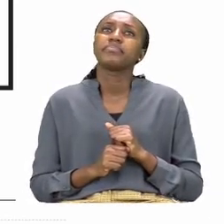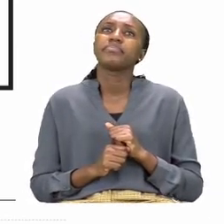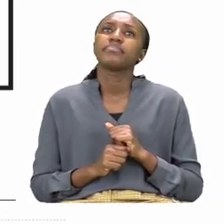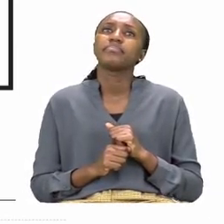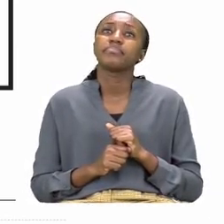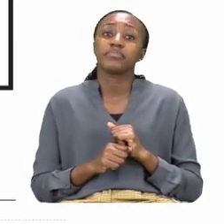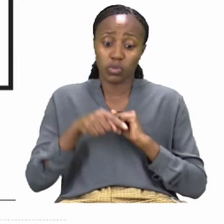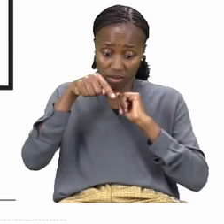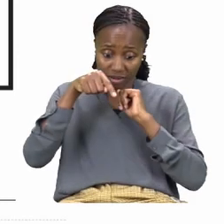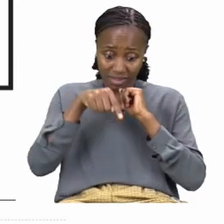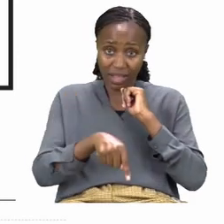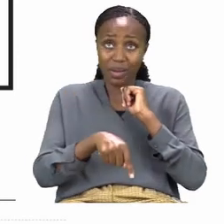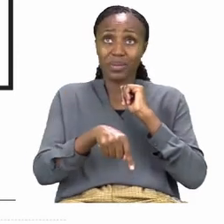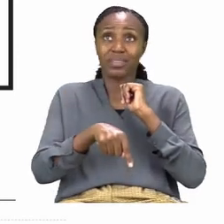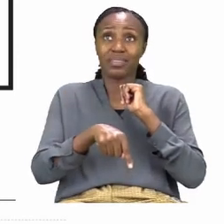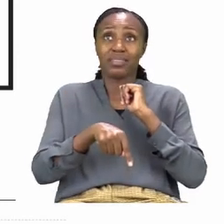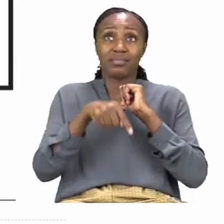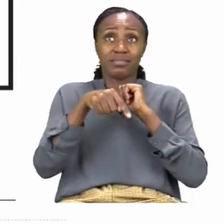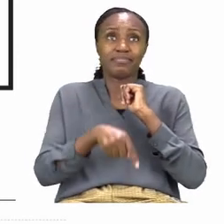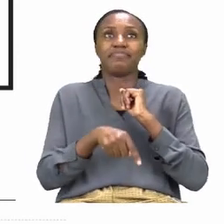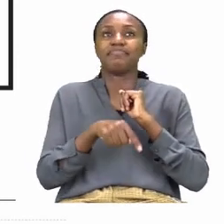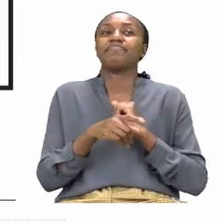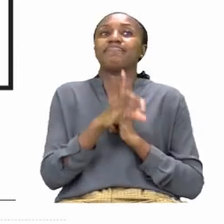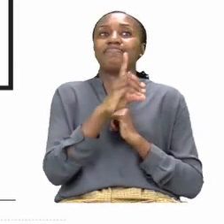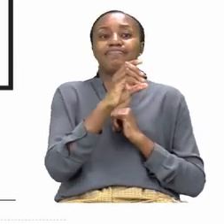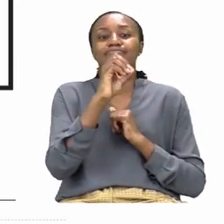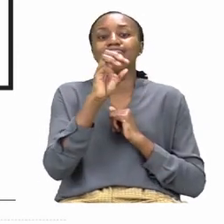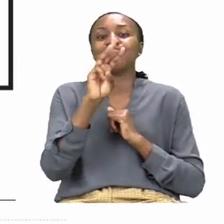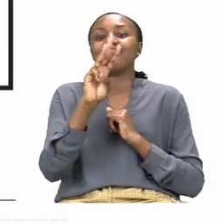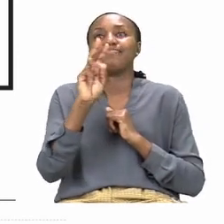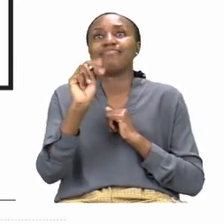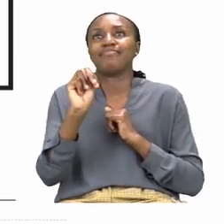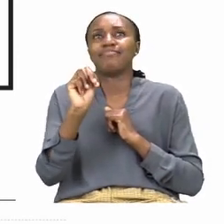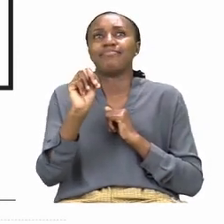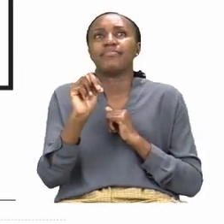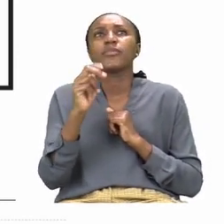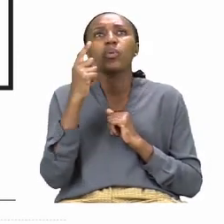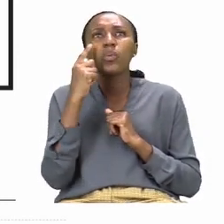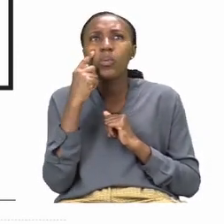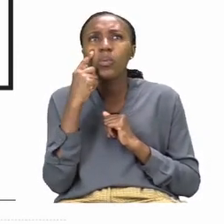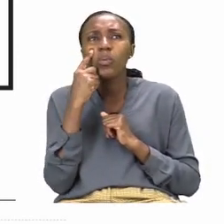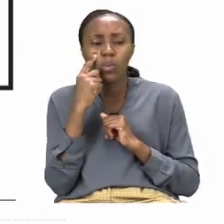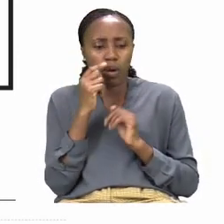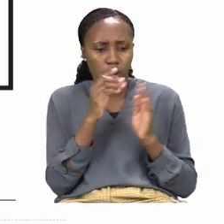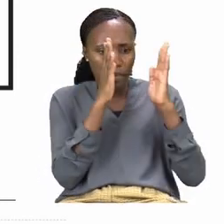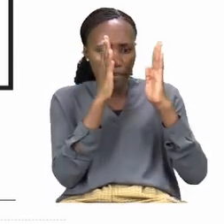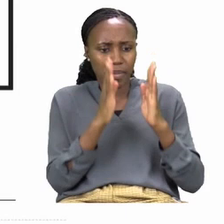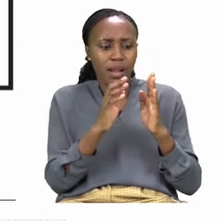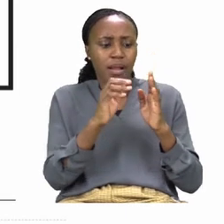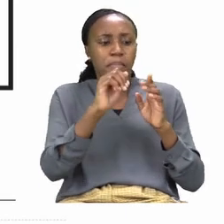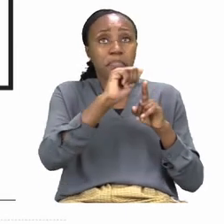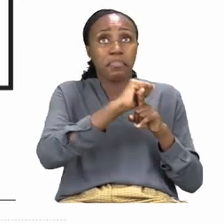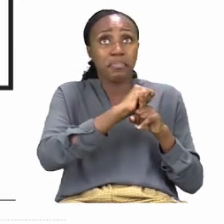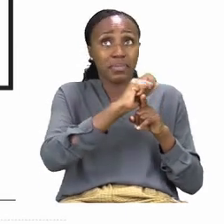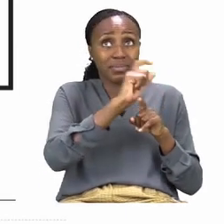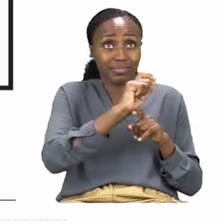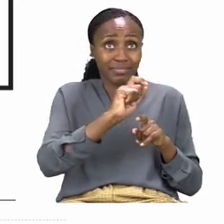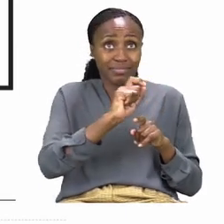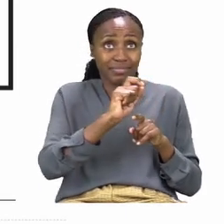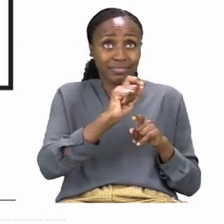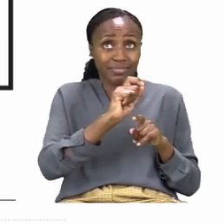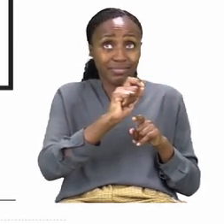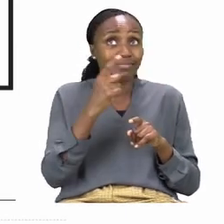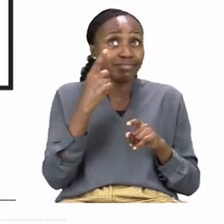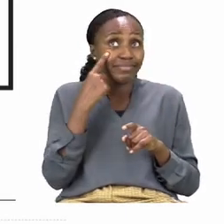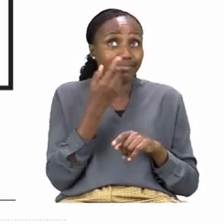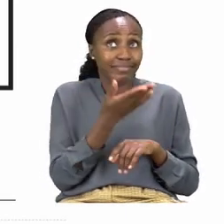just below the sight words you will see there's one part where you have to trace it. Can you see where you have